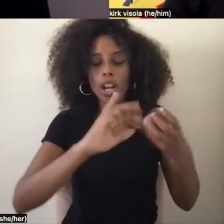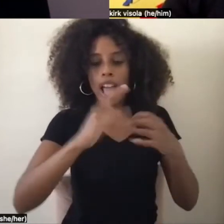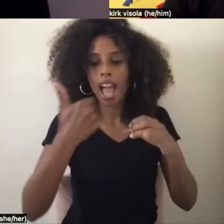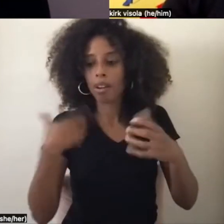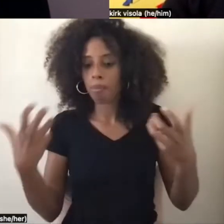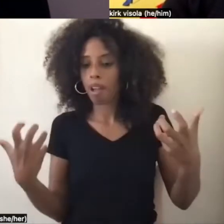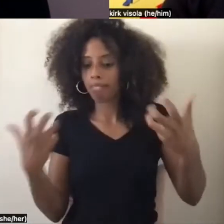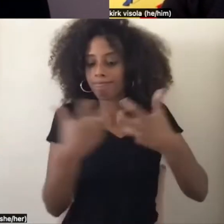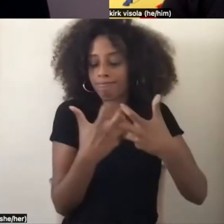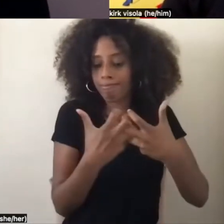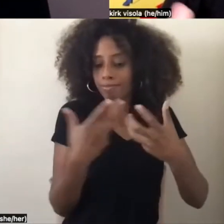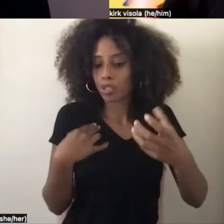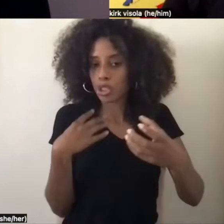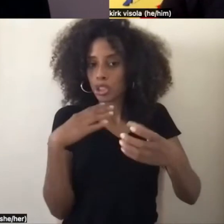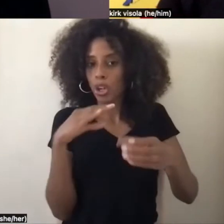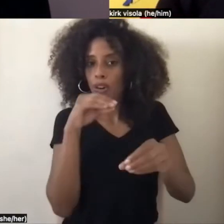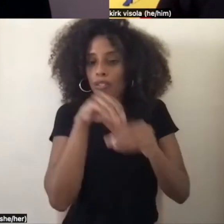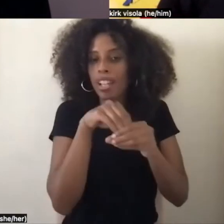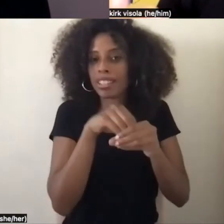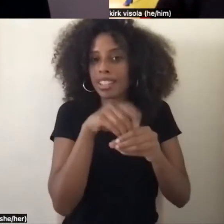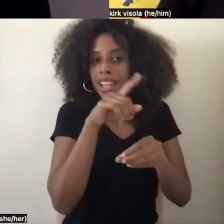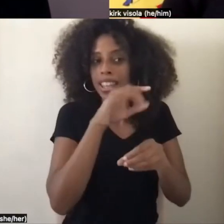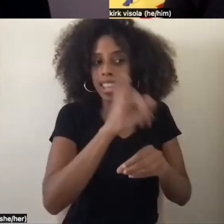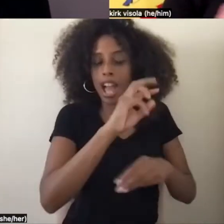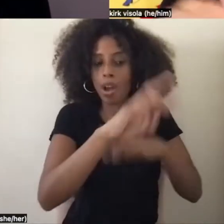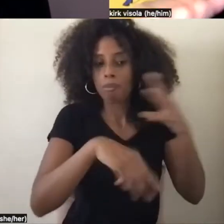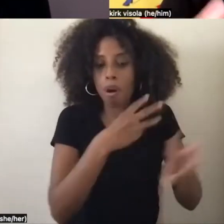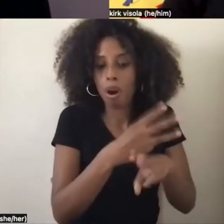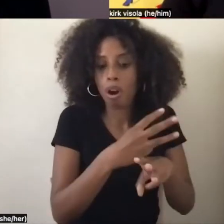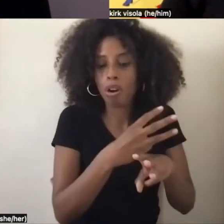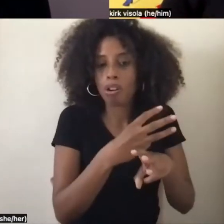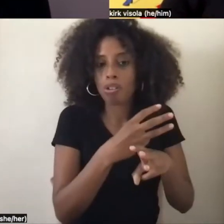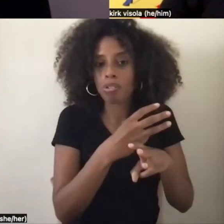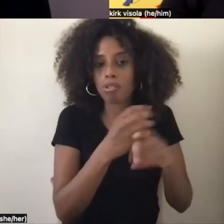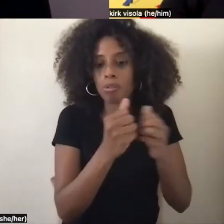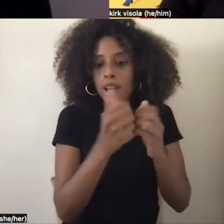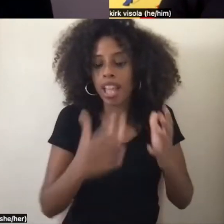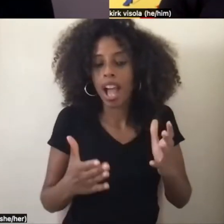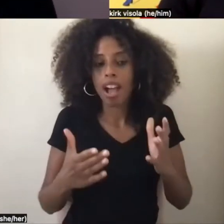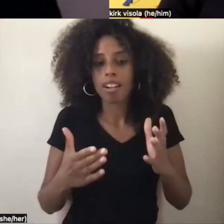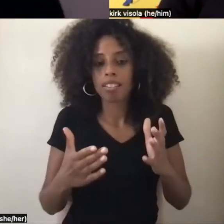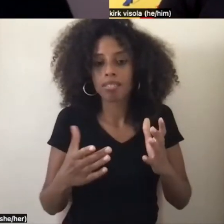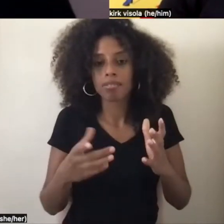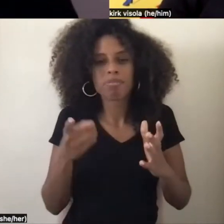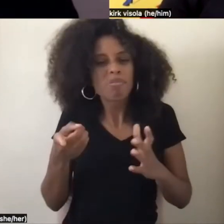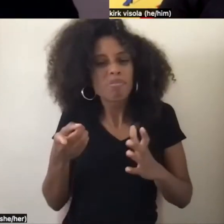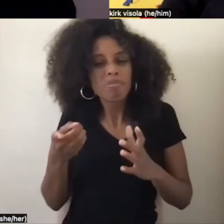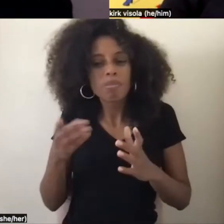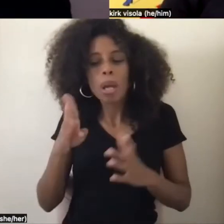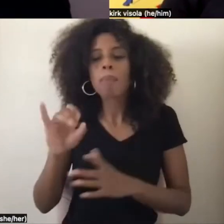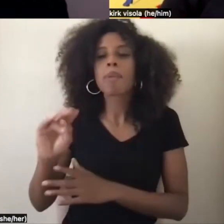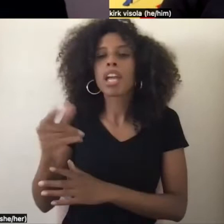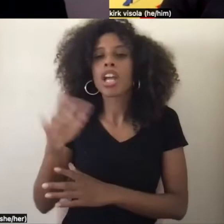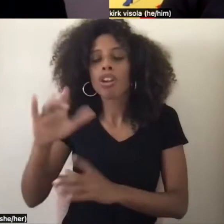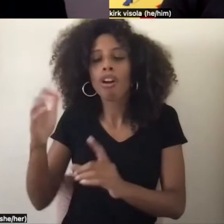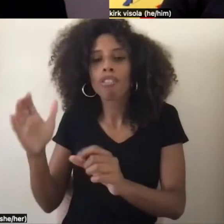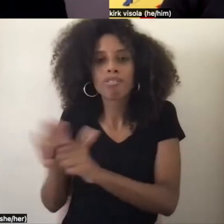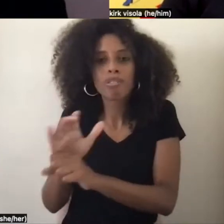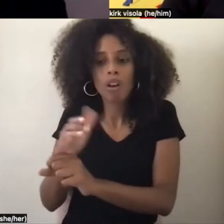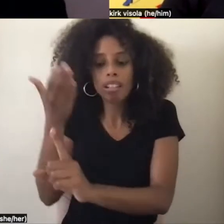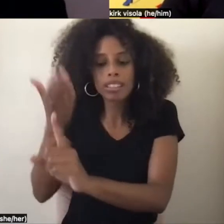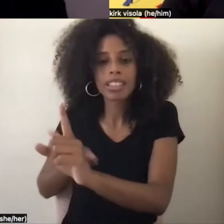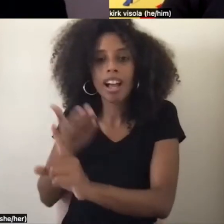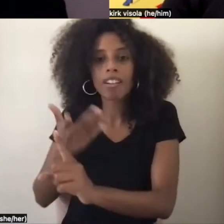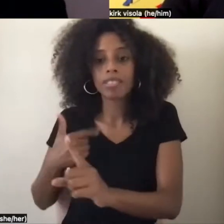being yourself? Like, it's so difficult. It's so difficult to walk that line. Then I realized I'm at the point now where if people want to work with me,